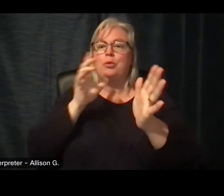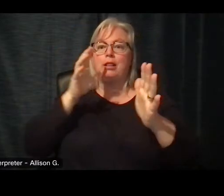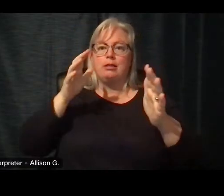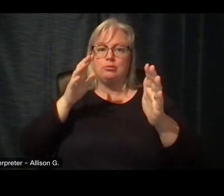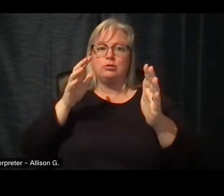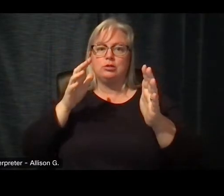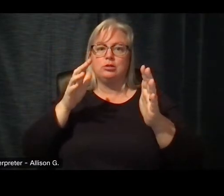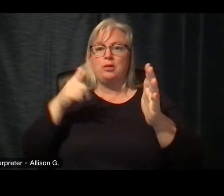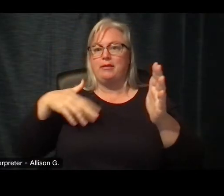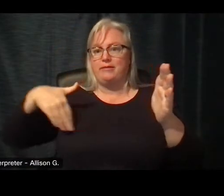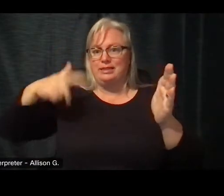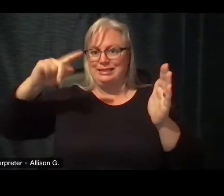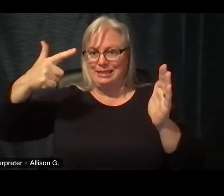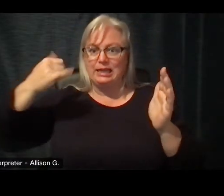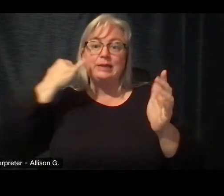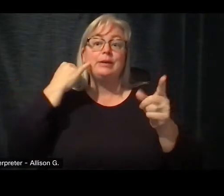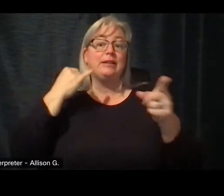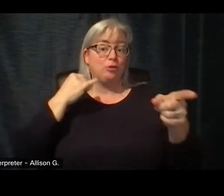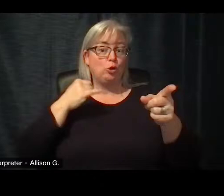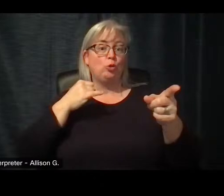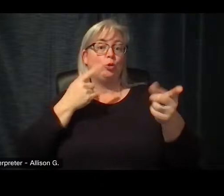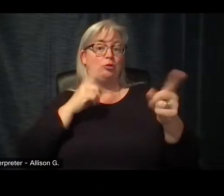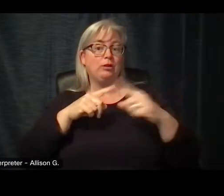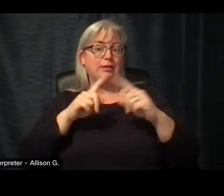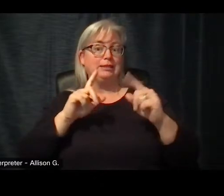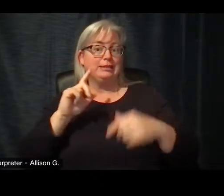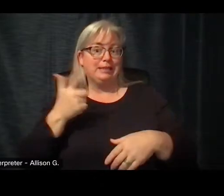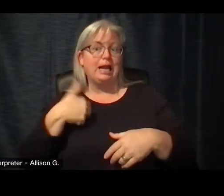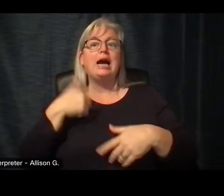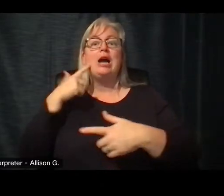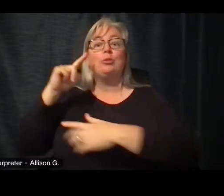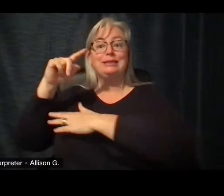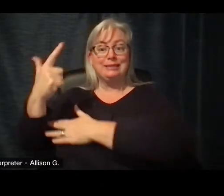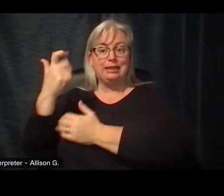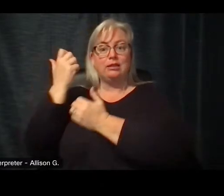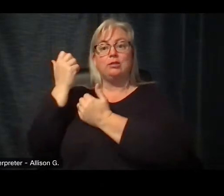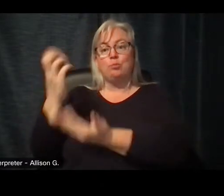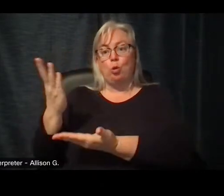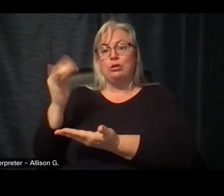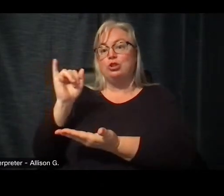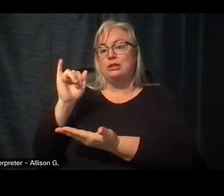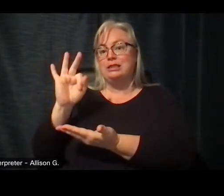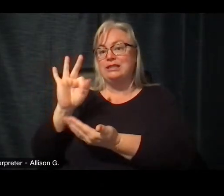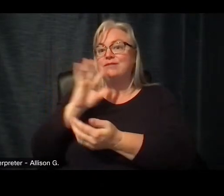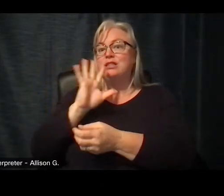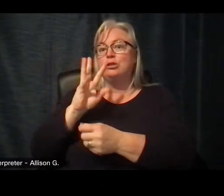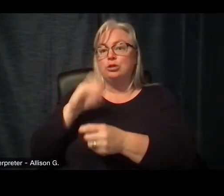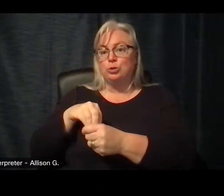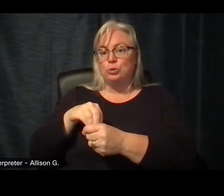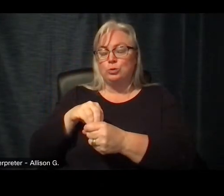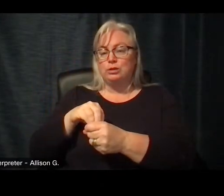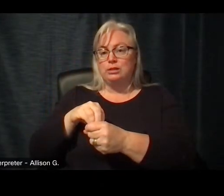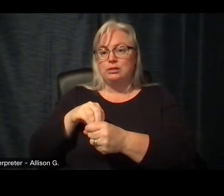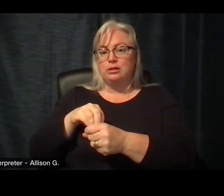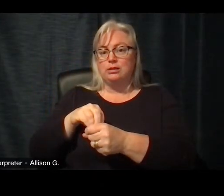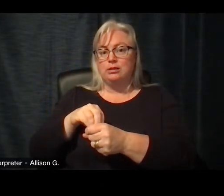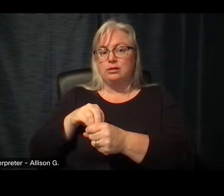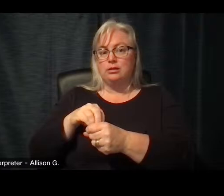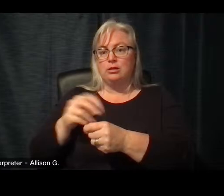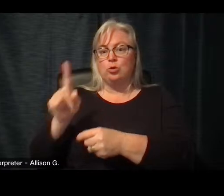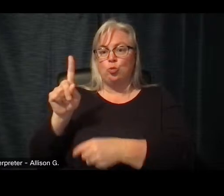as you go along with it as a second. Okay, I would second the motion if it includes